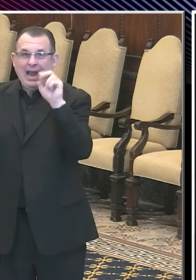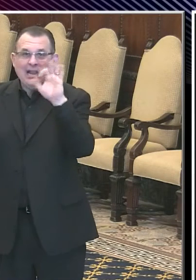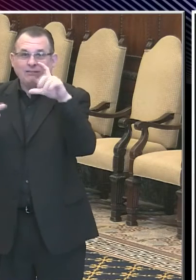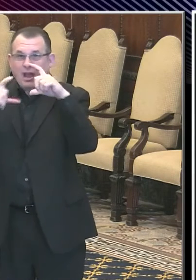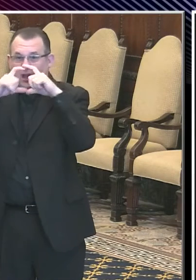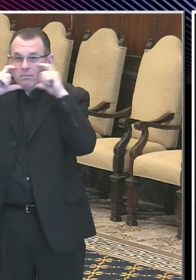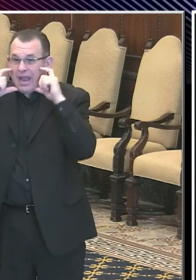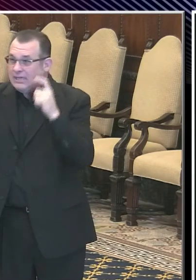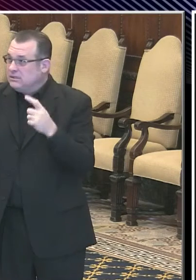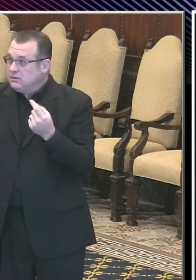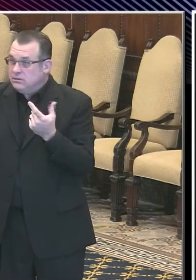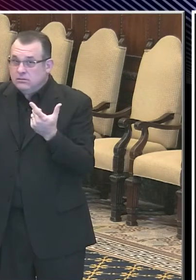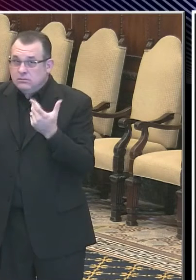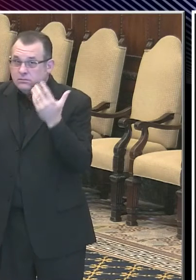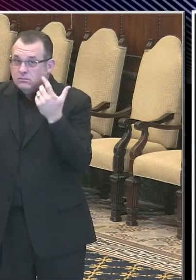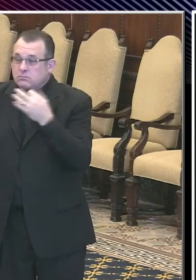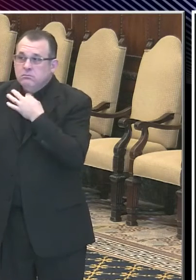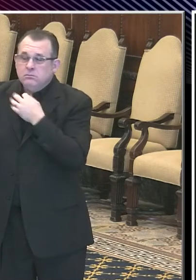Thanks.